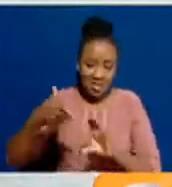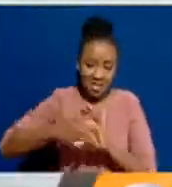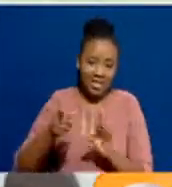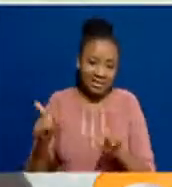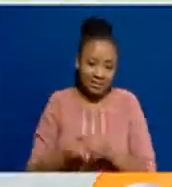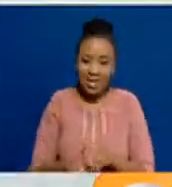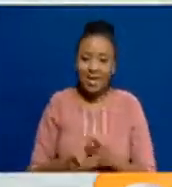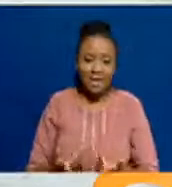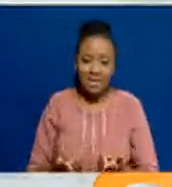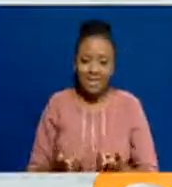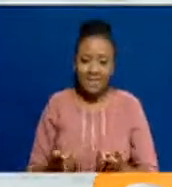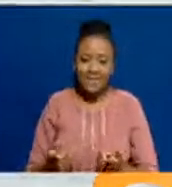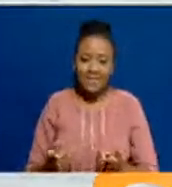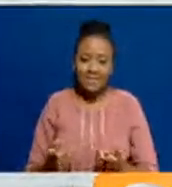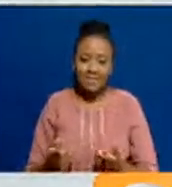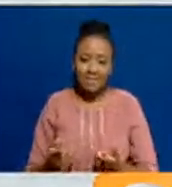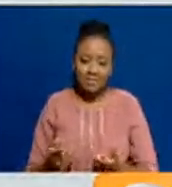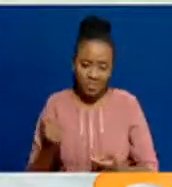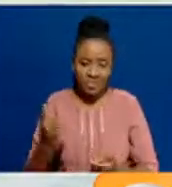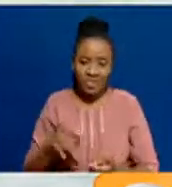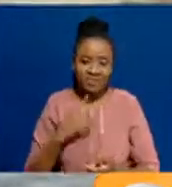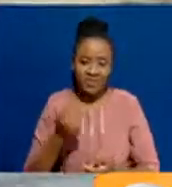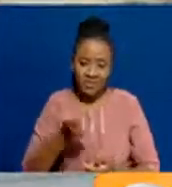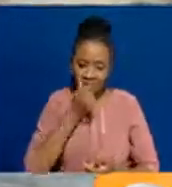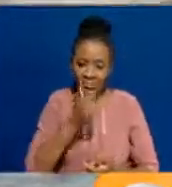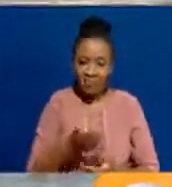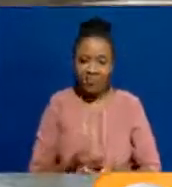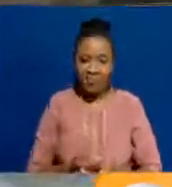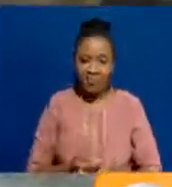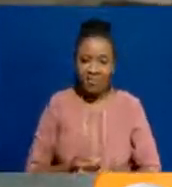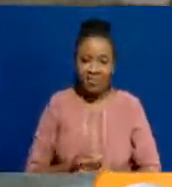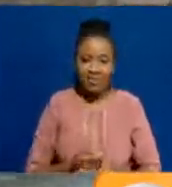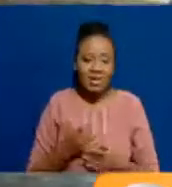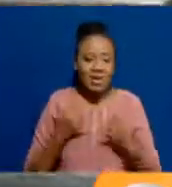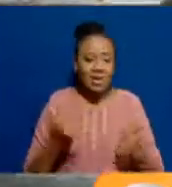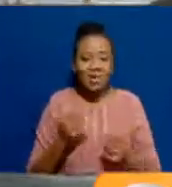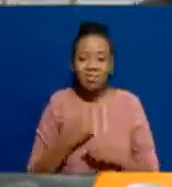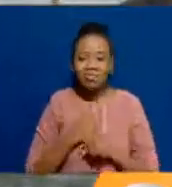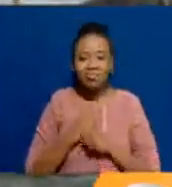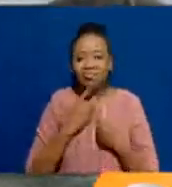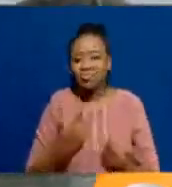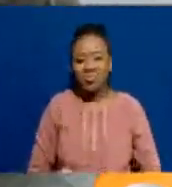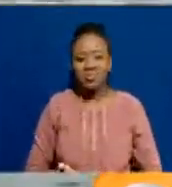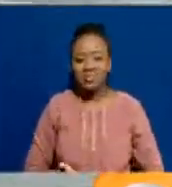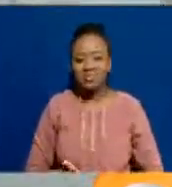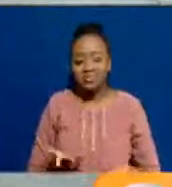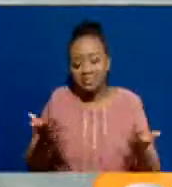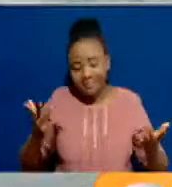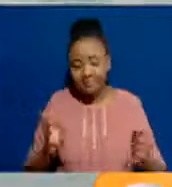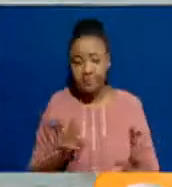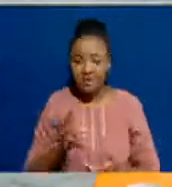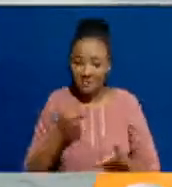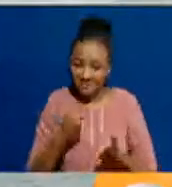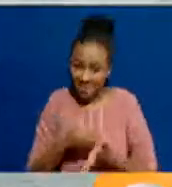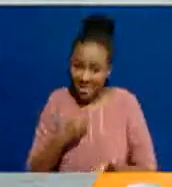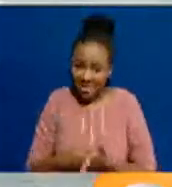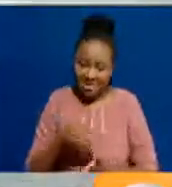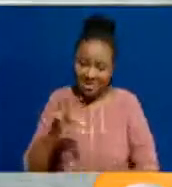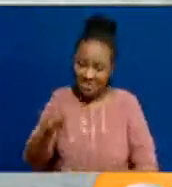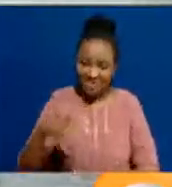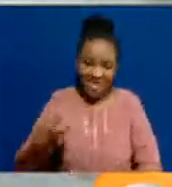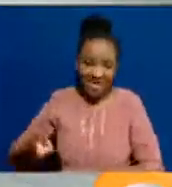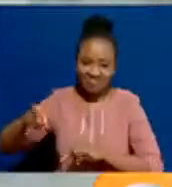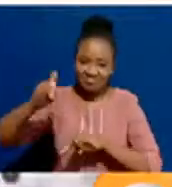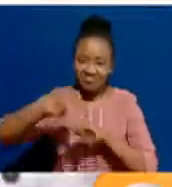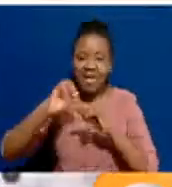harsh reality of increased fuel prices. They say they are left with no choice but to adjust their prices upwards.